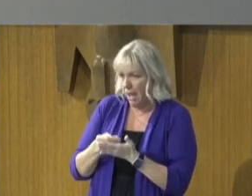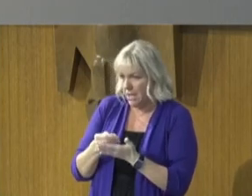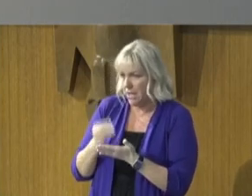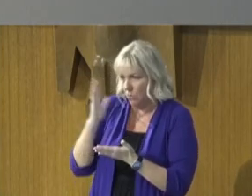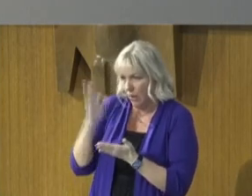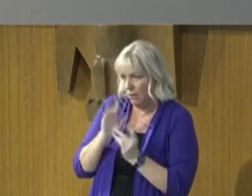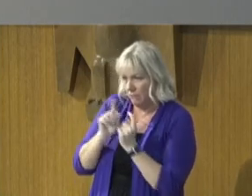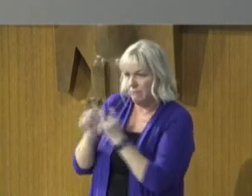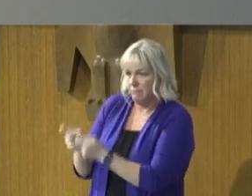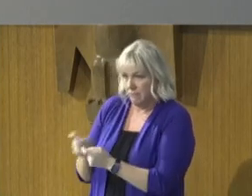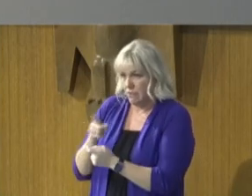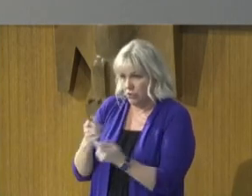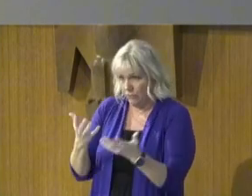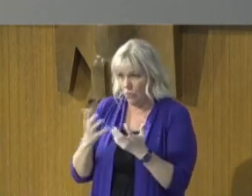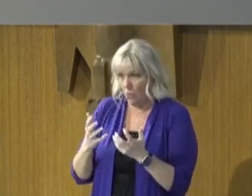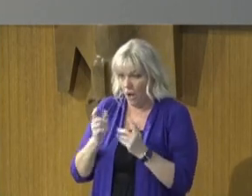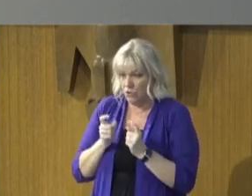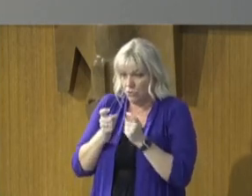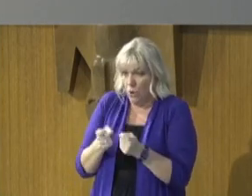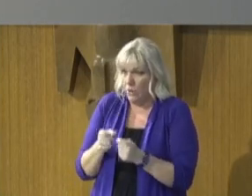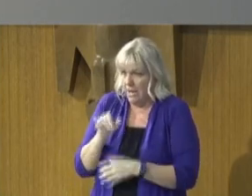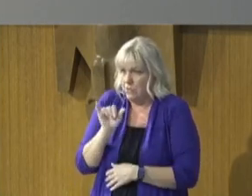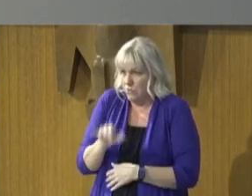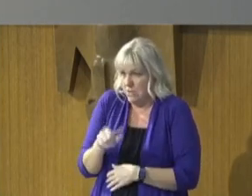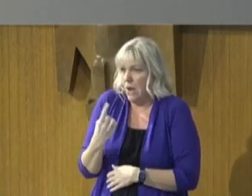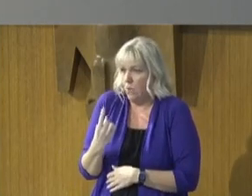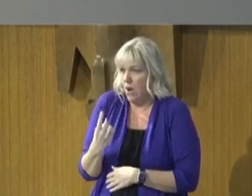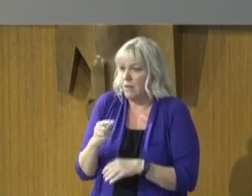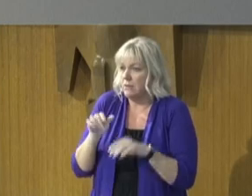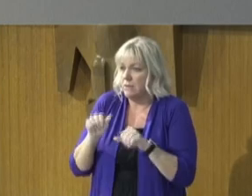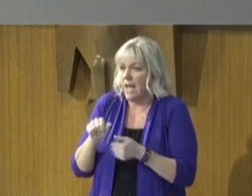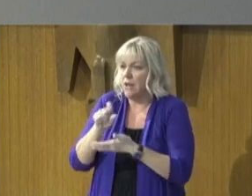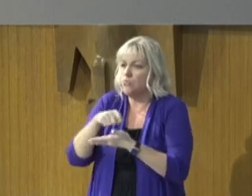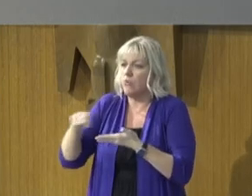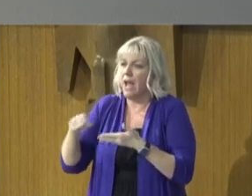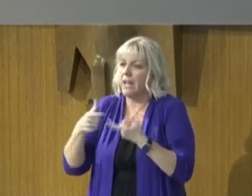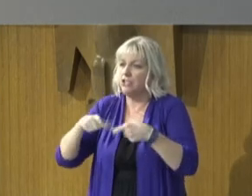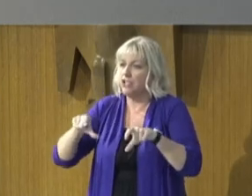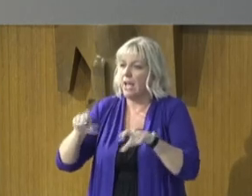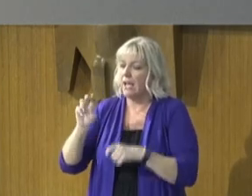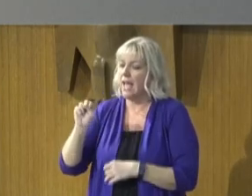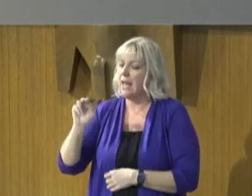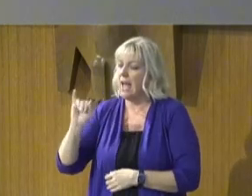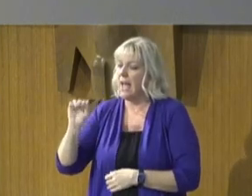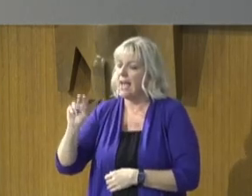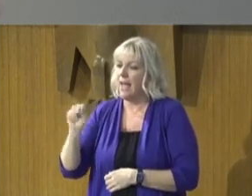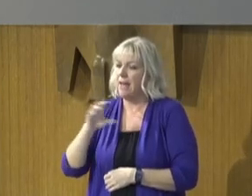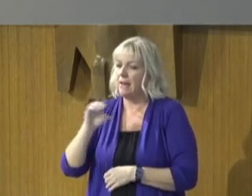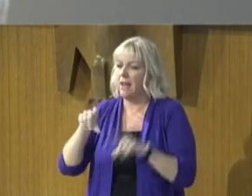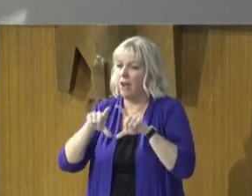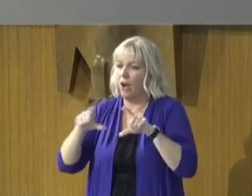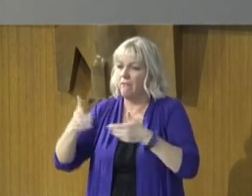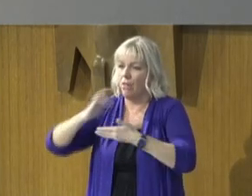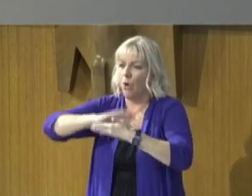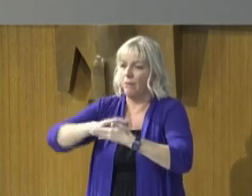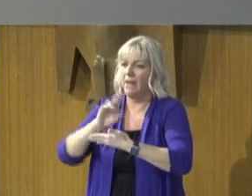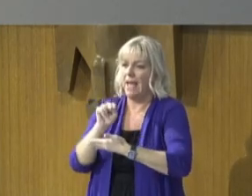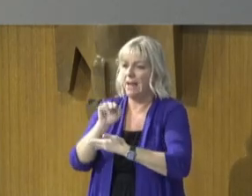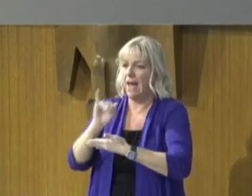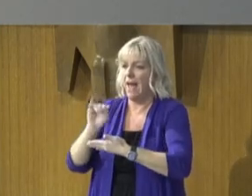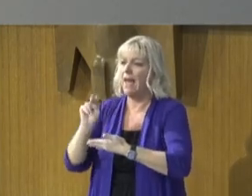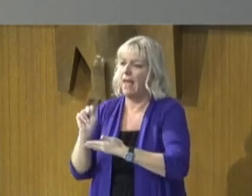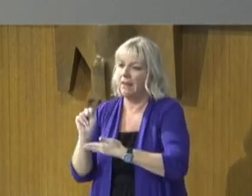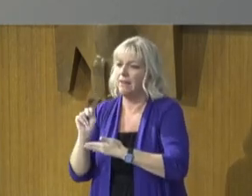toward this particular Neighbors in Need offering, we invite you to write NIN on your offering envelope this morning. Thank you for giving and being part of the